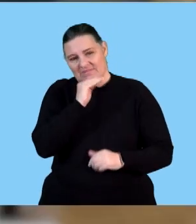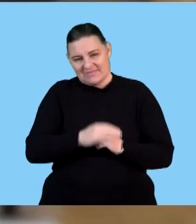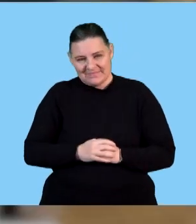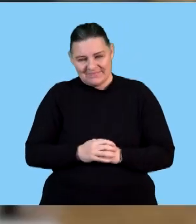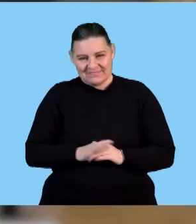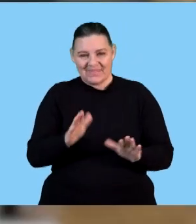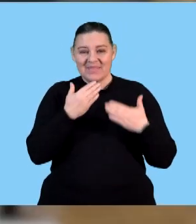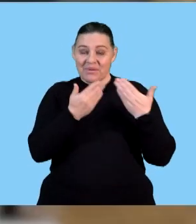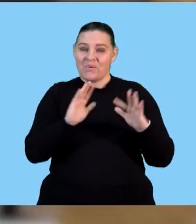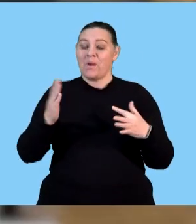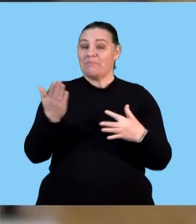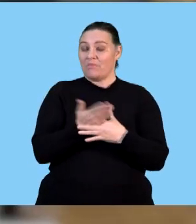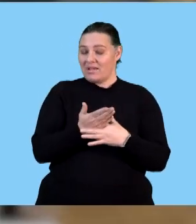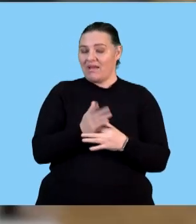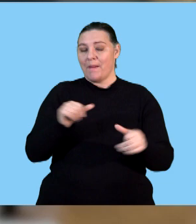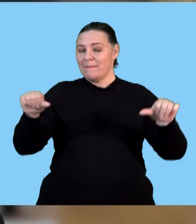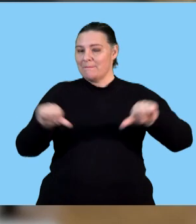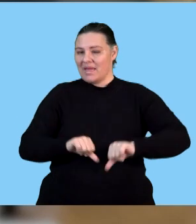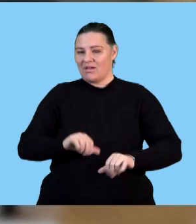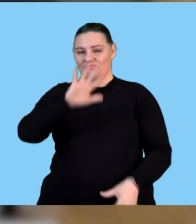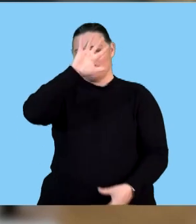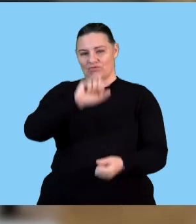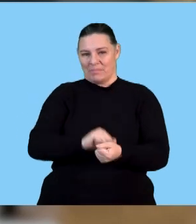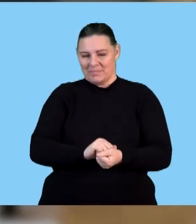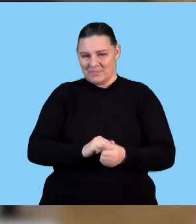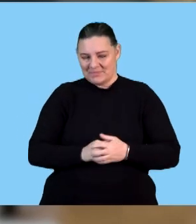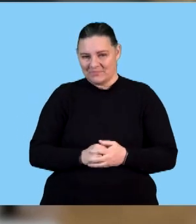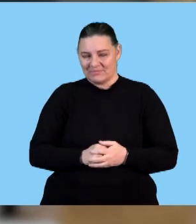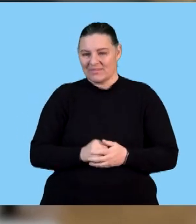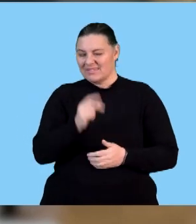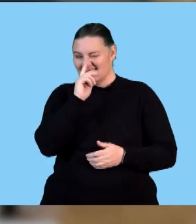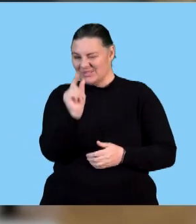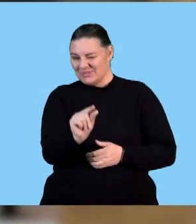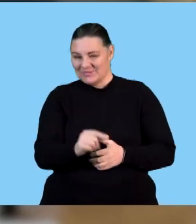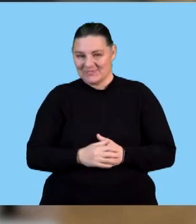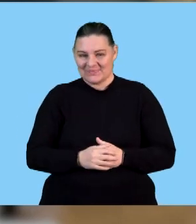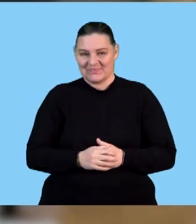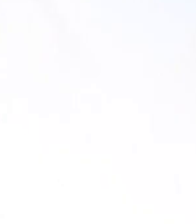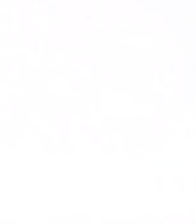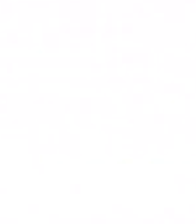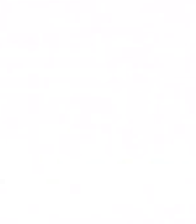Thanks everyone. Let's have a short break. When we get back, we'll wrap things up. Looking forward to seeing you guys soon.